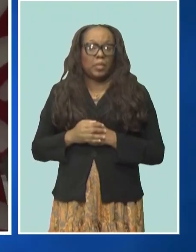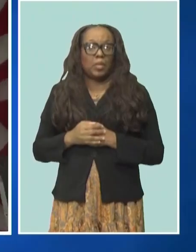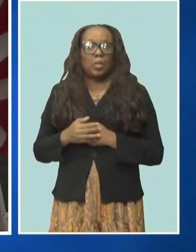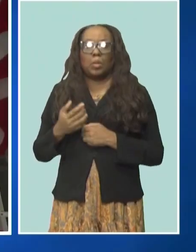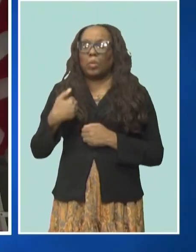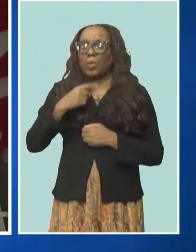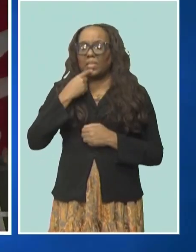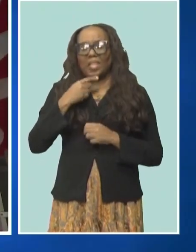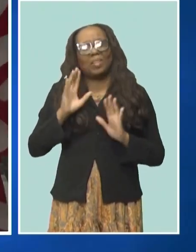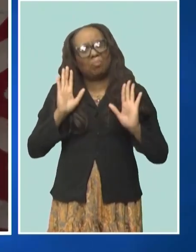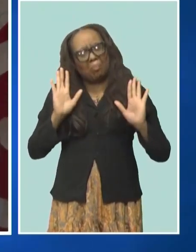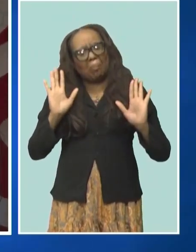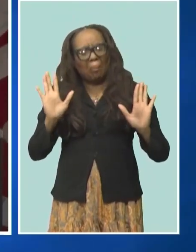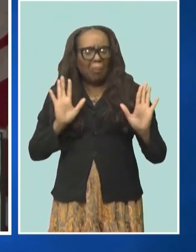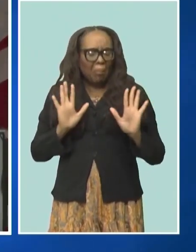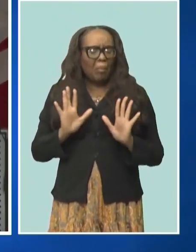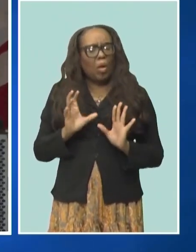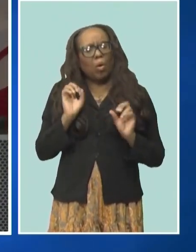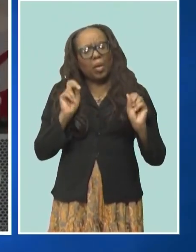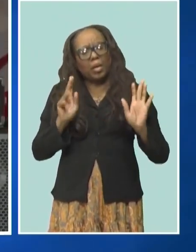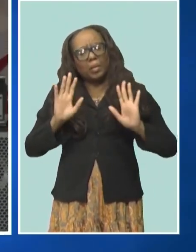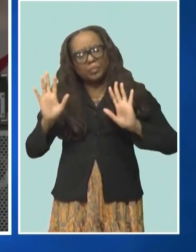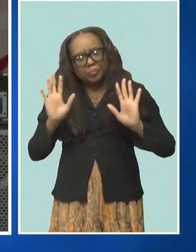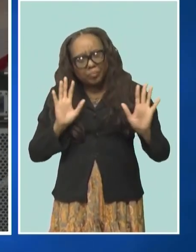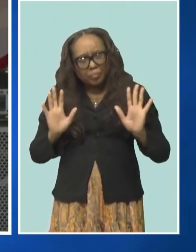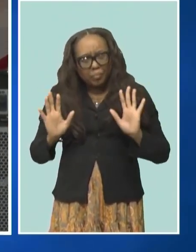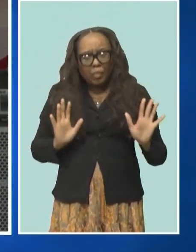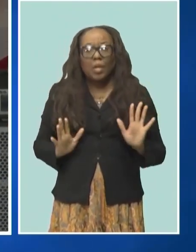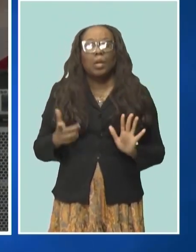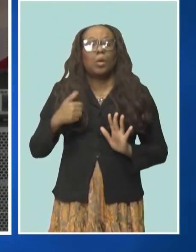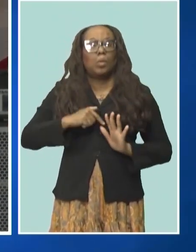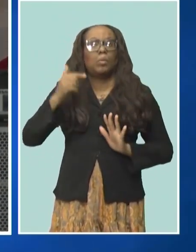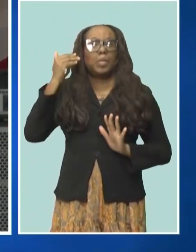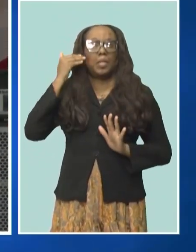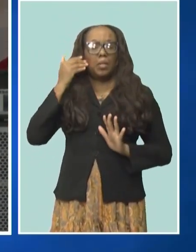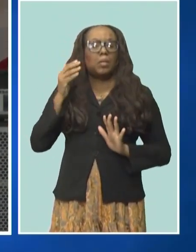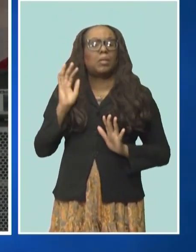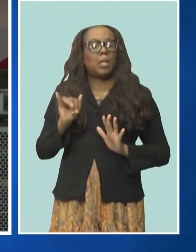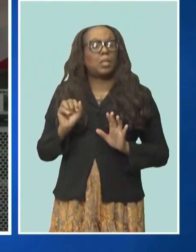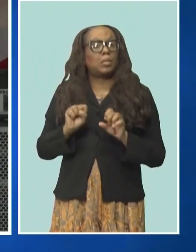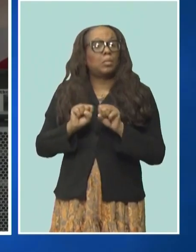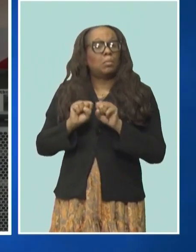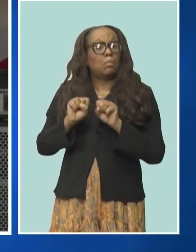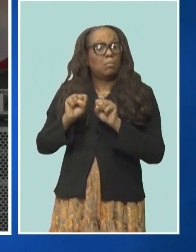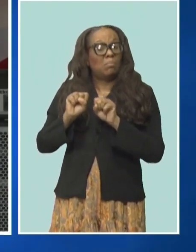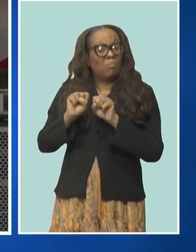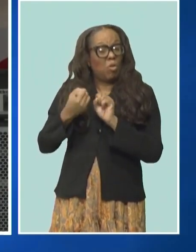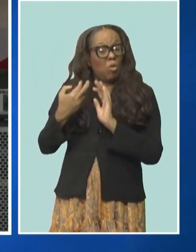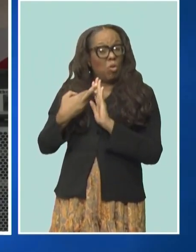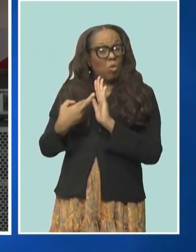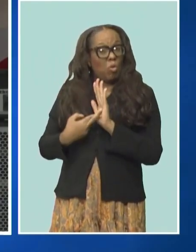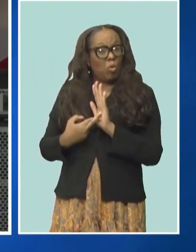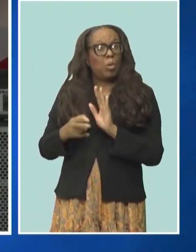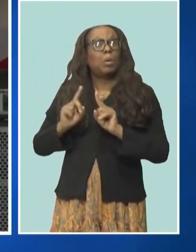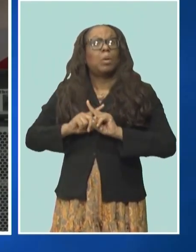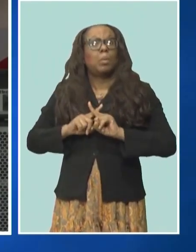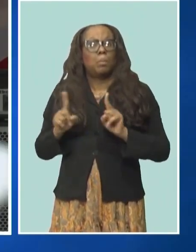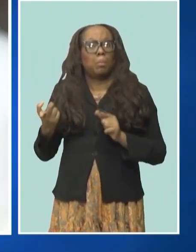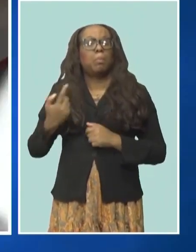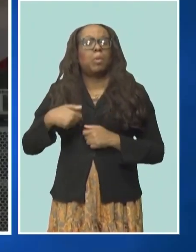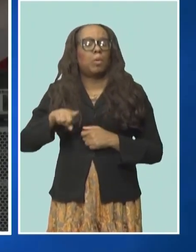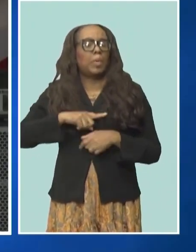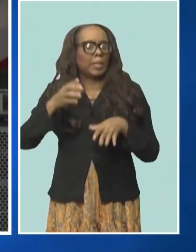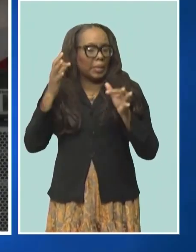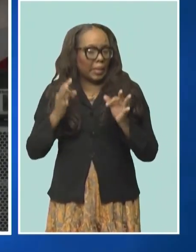collective agreement and although therefore it represented a breach, we determined that until the Ministry